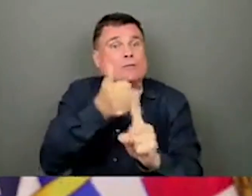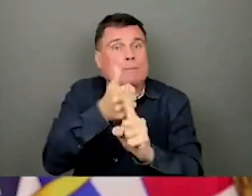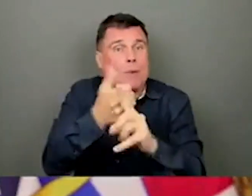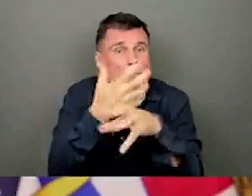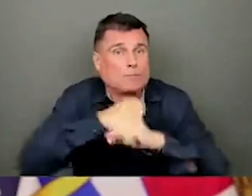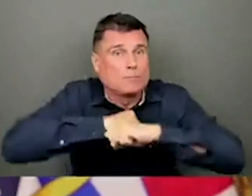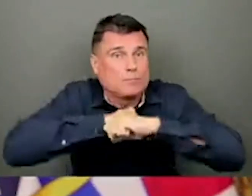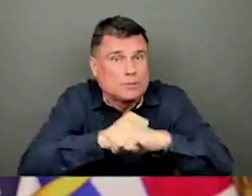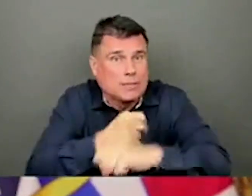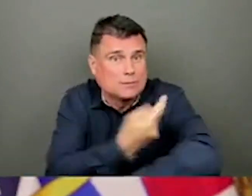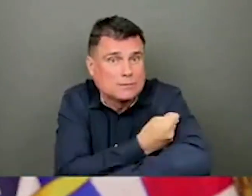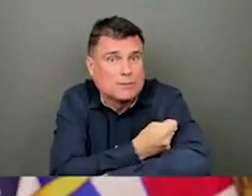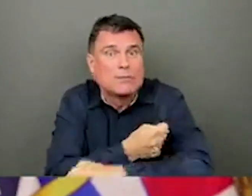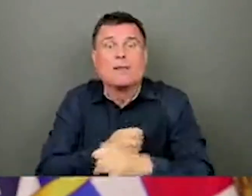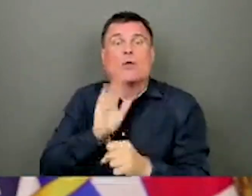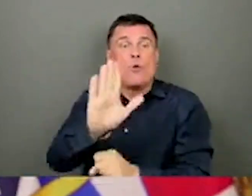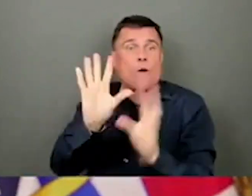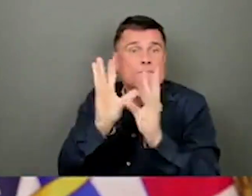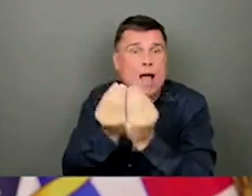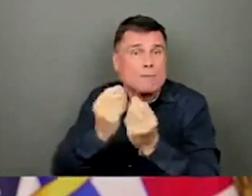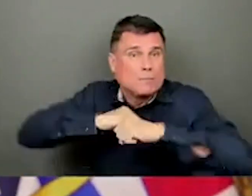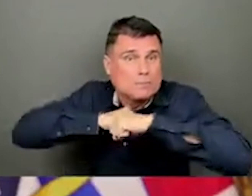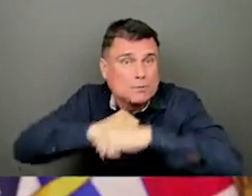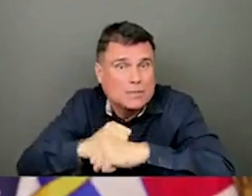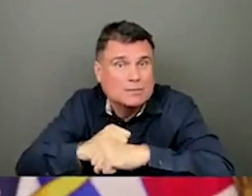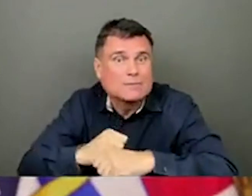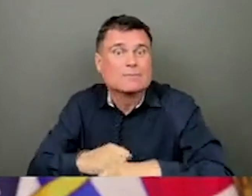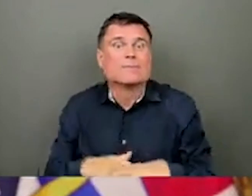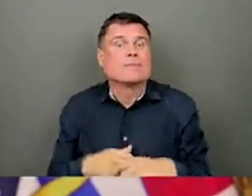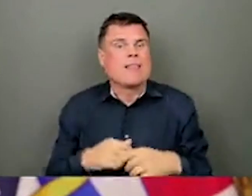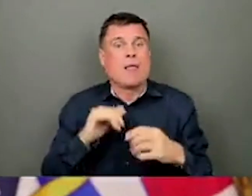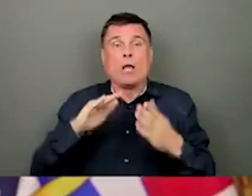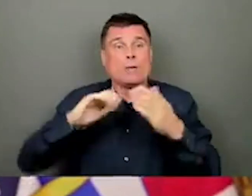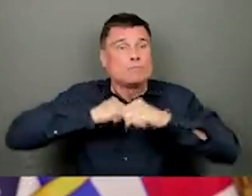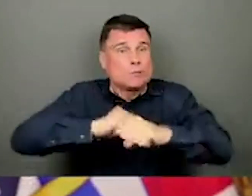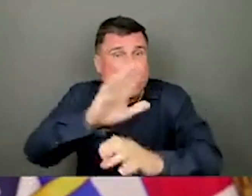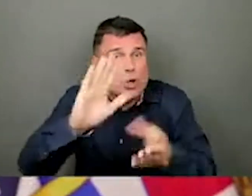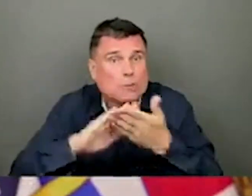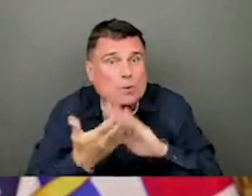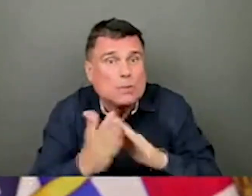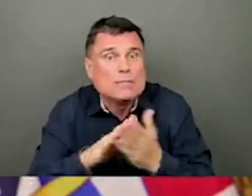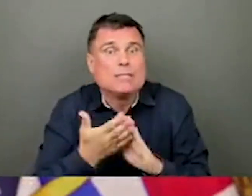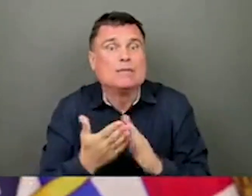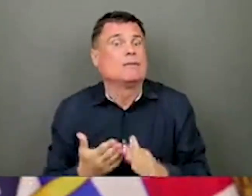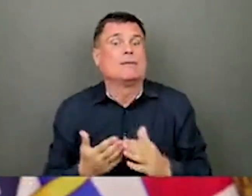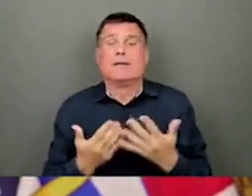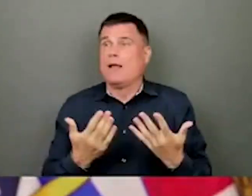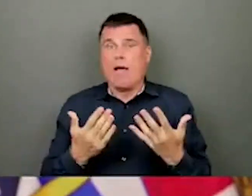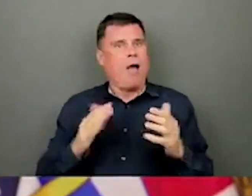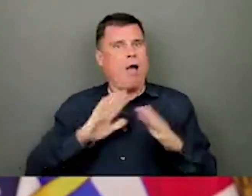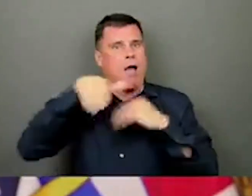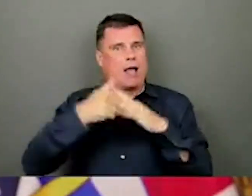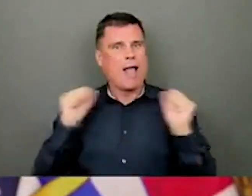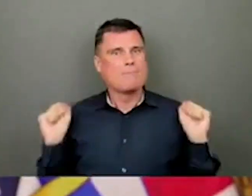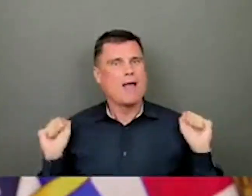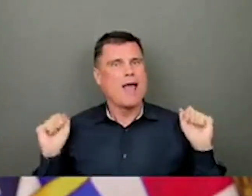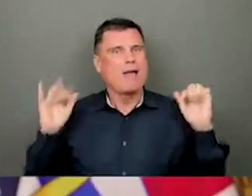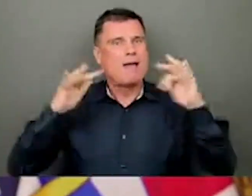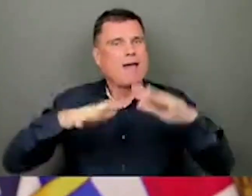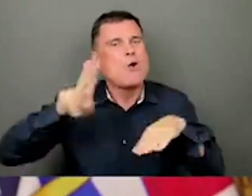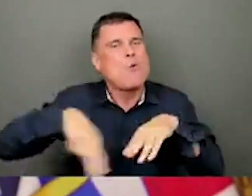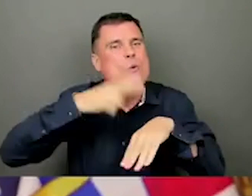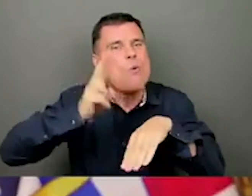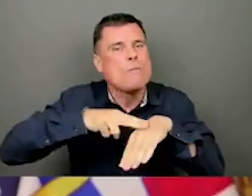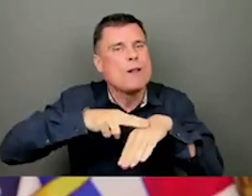closest to, your loved ones, and your community, and allows us to get back to those much needed social interactions and connections that